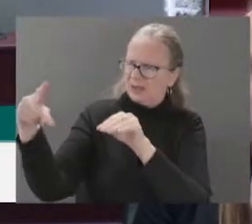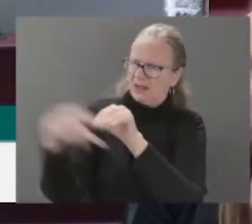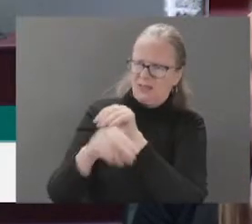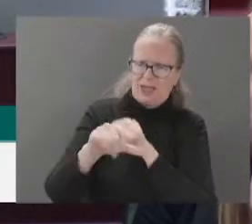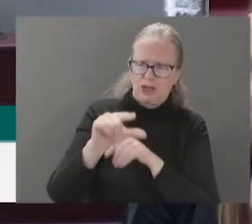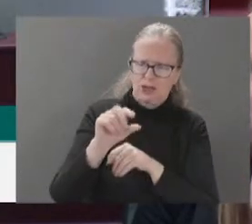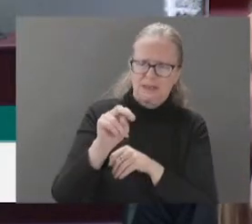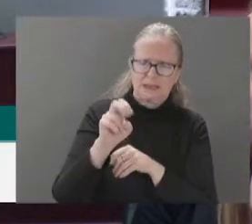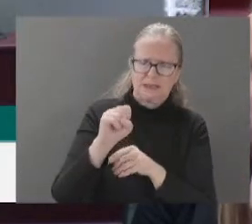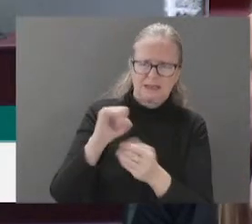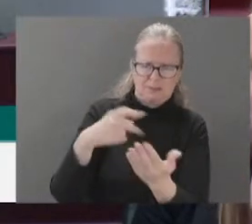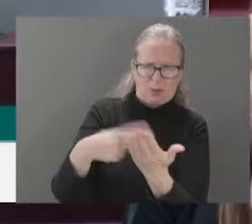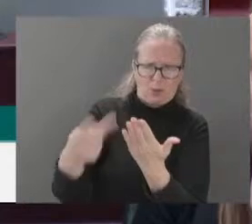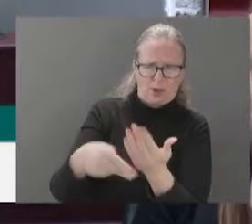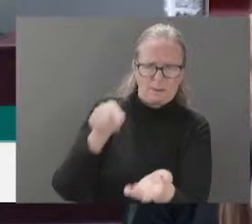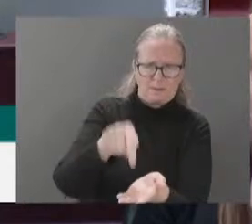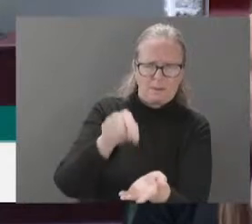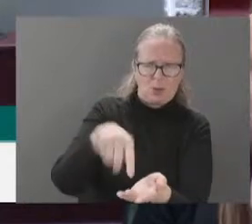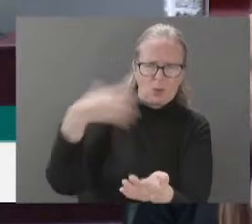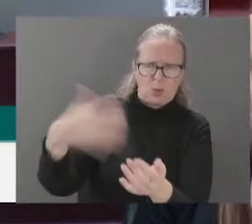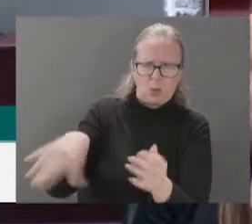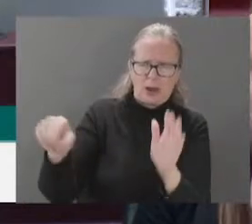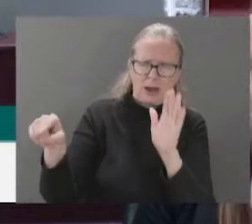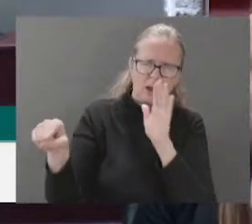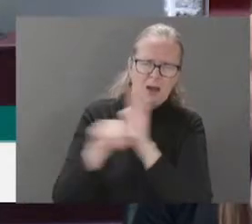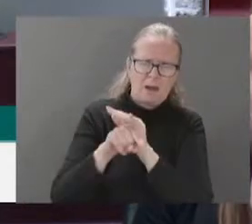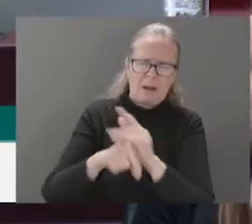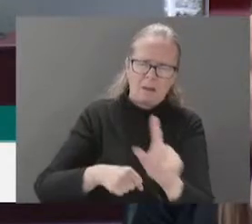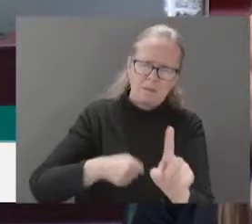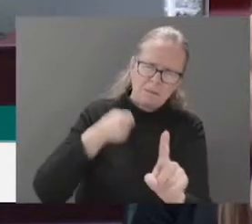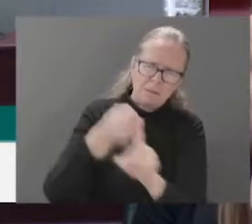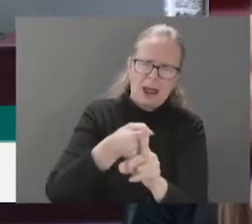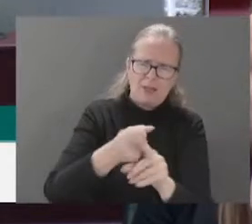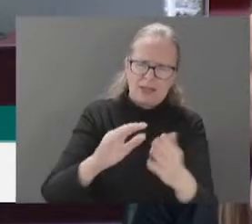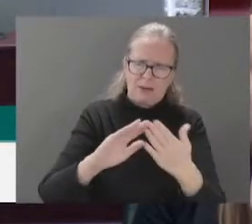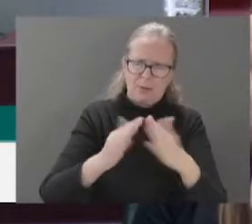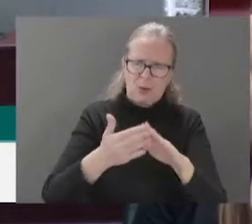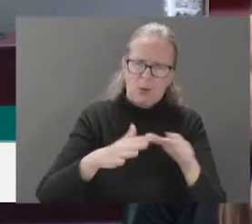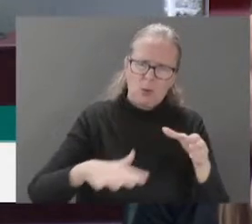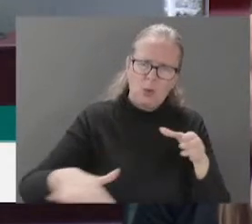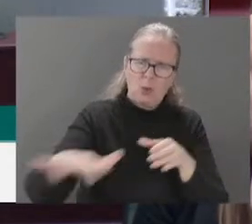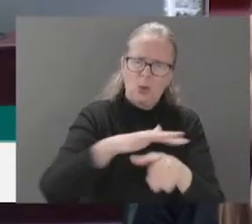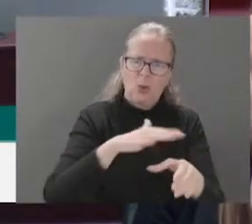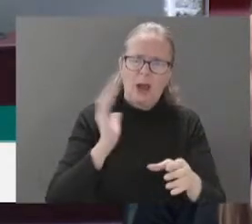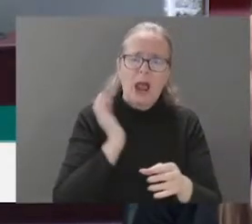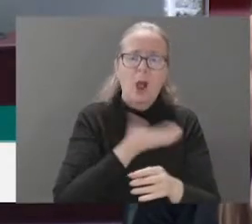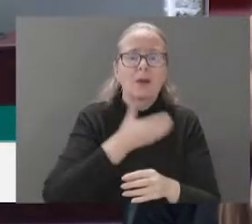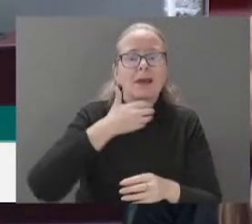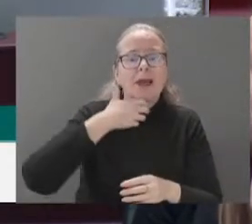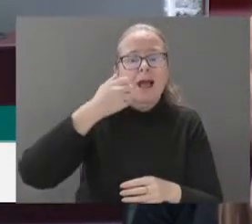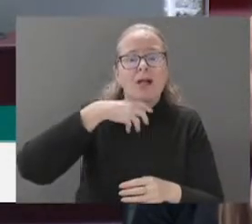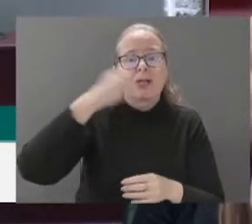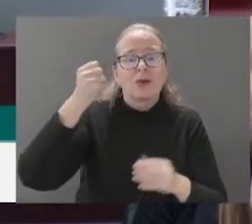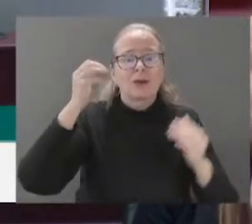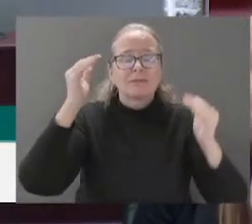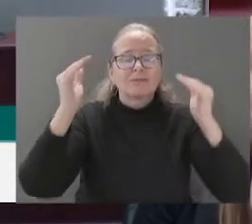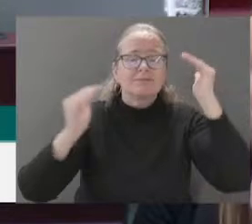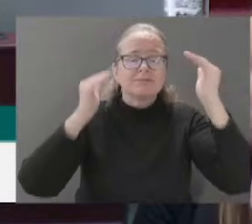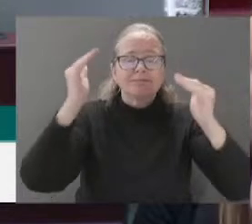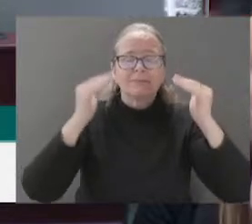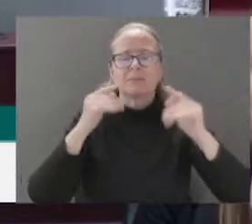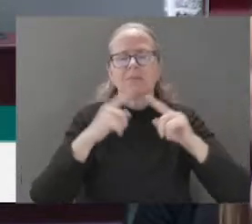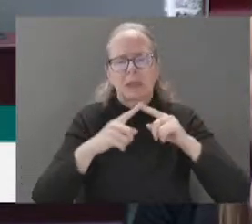well-being of our community members particularly our older adults and young children the active adults program helps